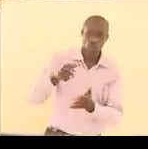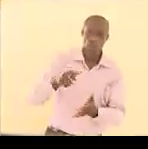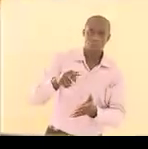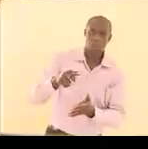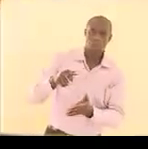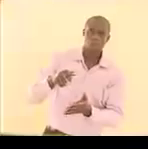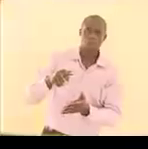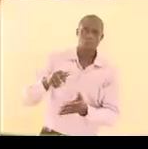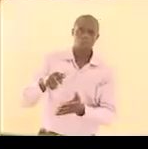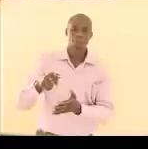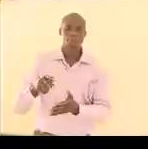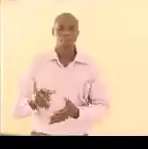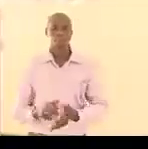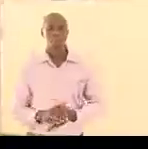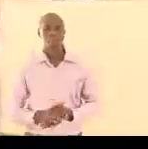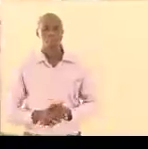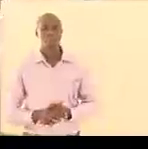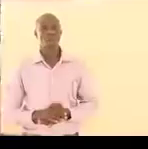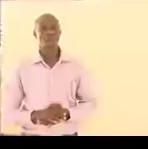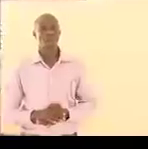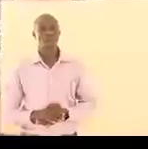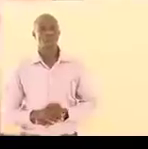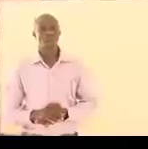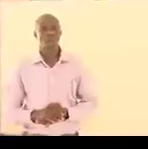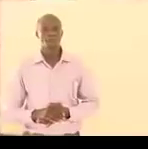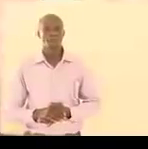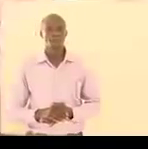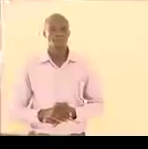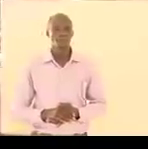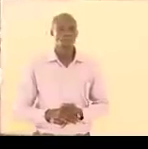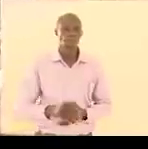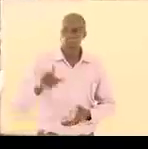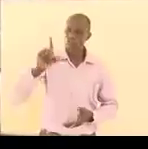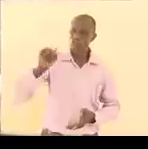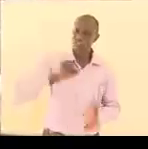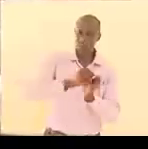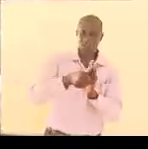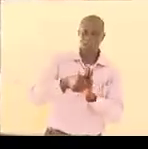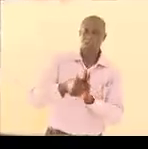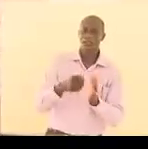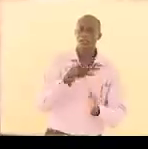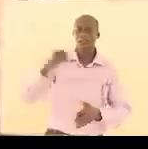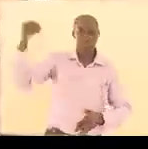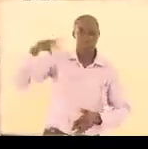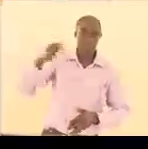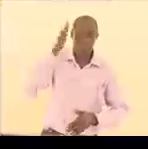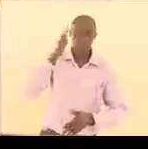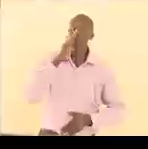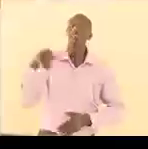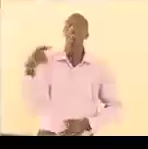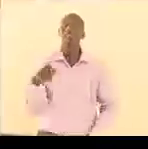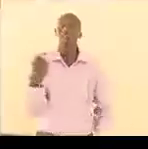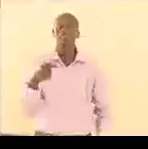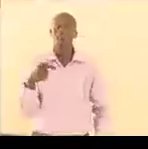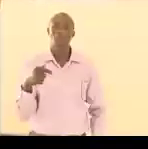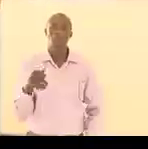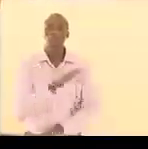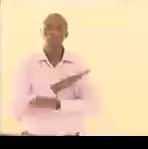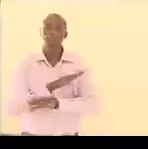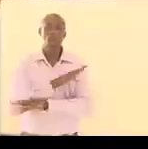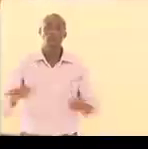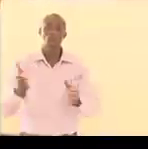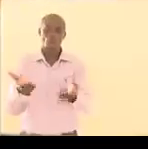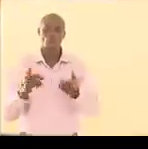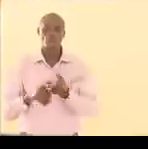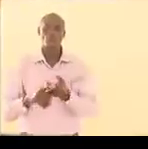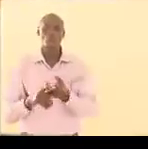jump that one and be the one in front. I mean, 20 seconds and the light is going to be green. But no, you